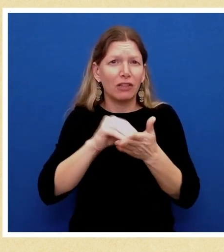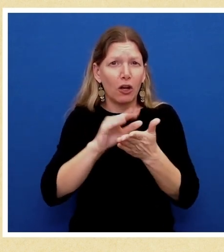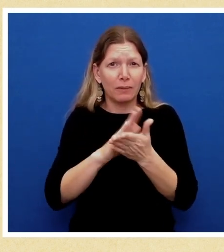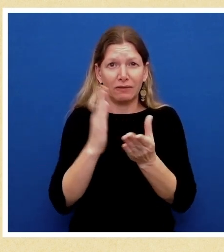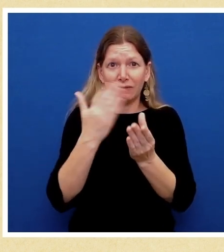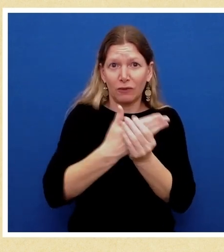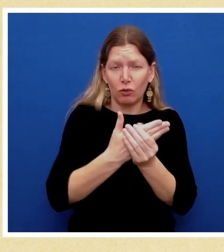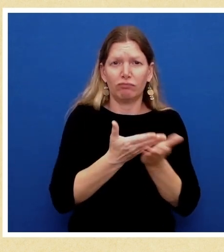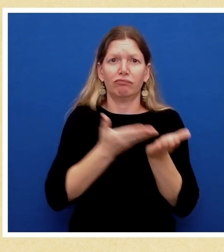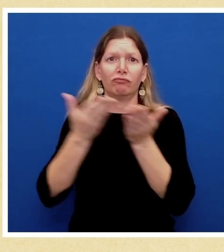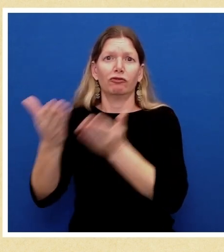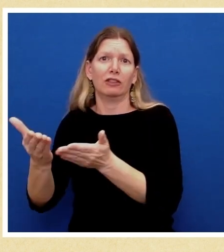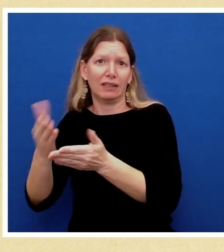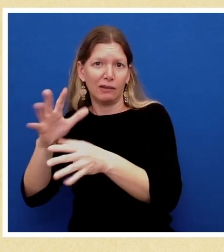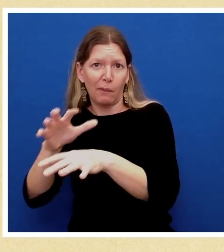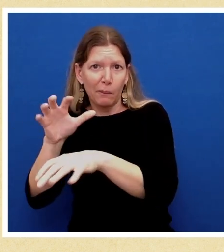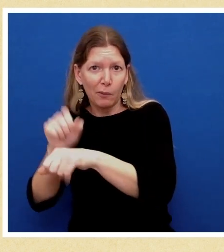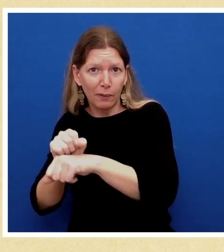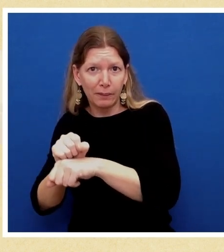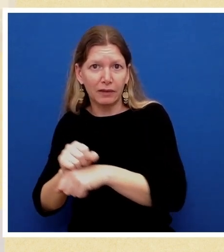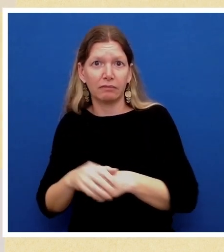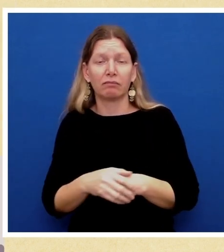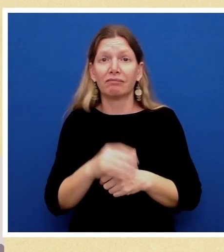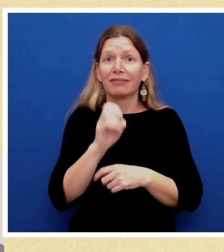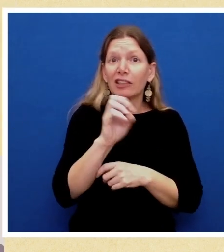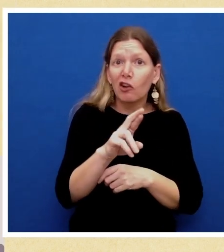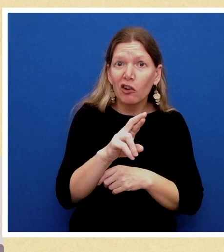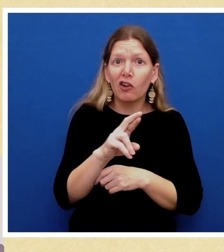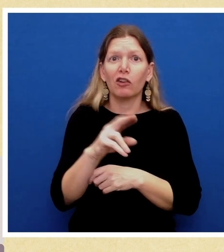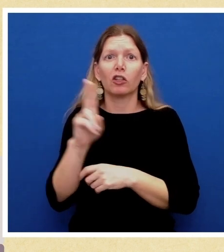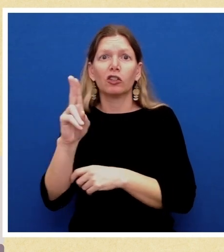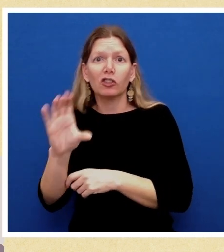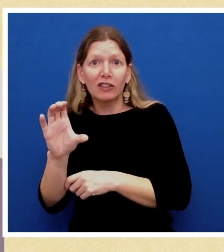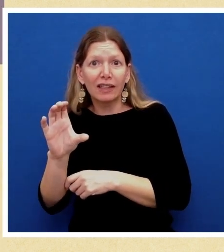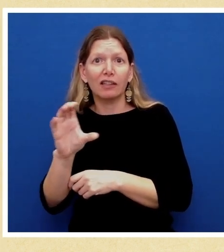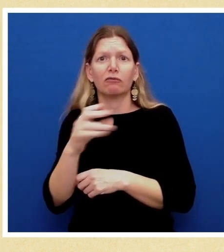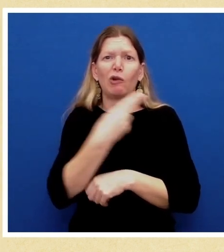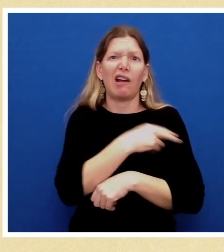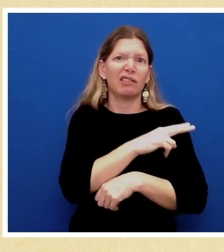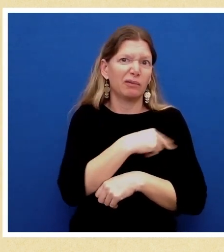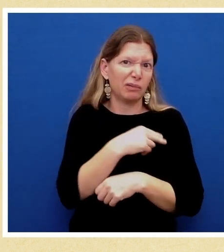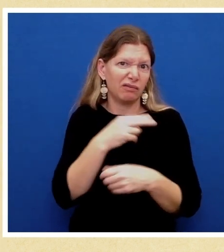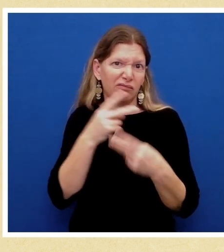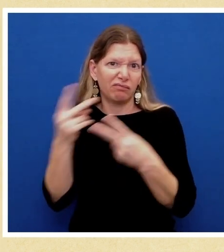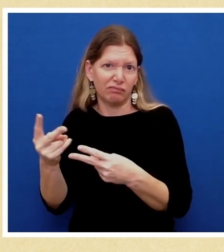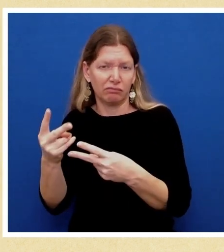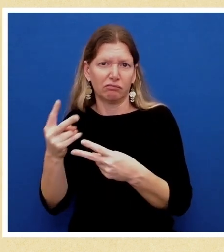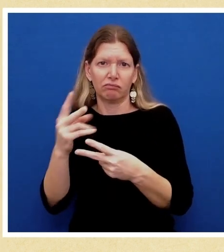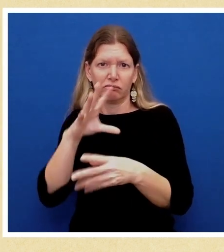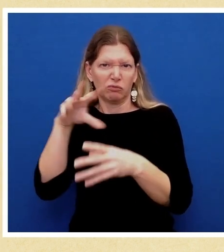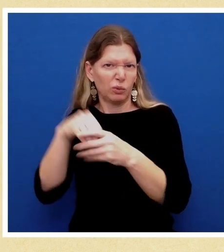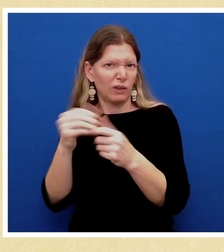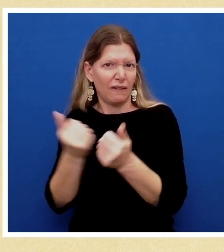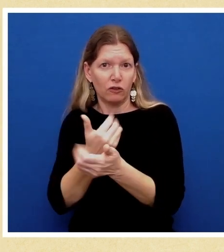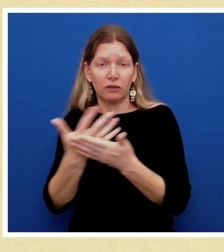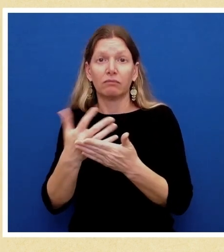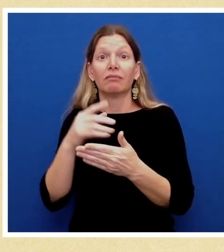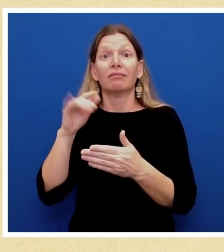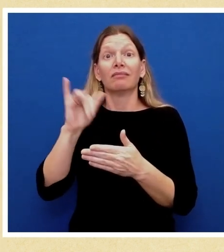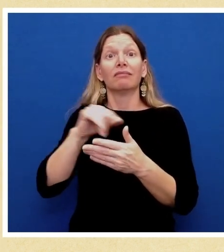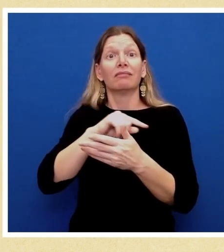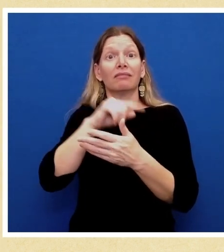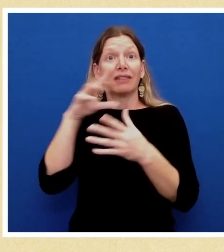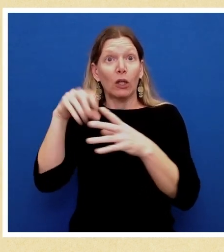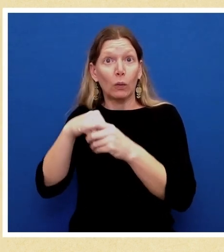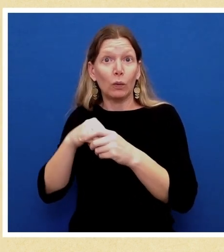important documents to a folder that you take to your healthcare appointments, ER or urgent care visits, or hospital stay. Include